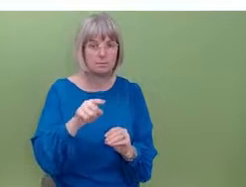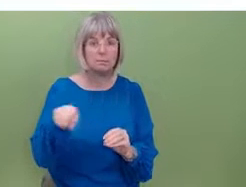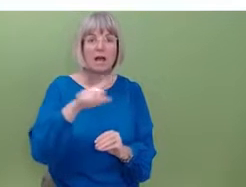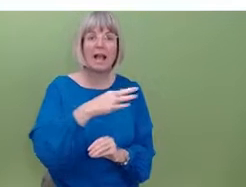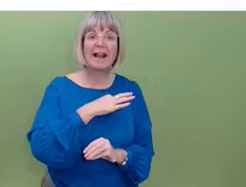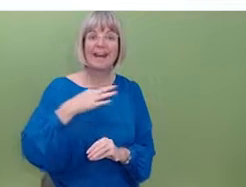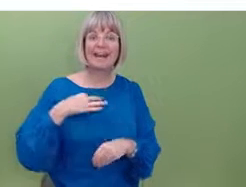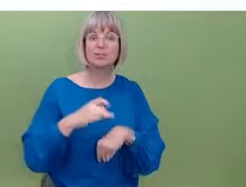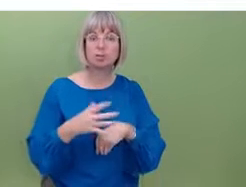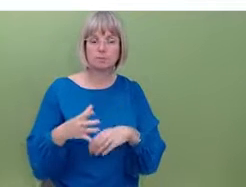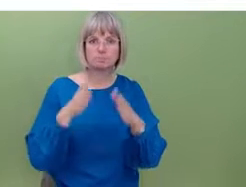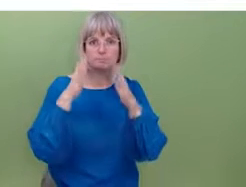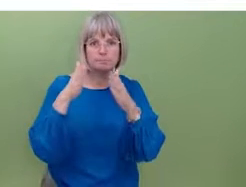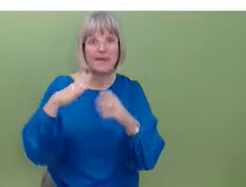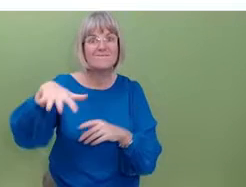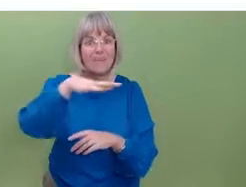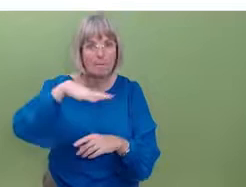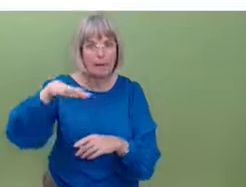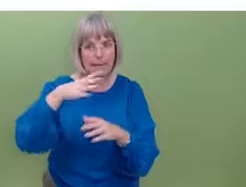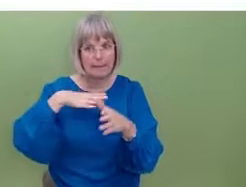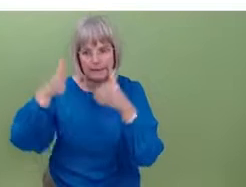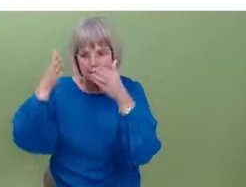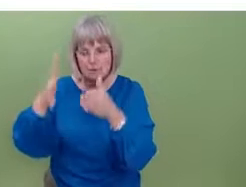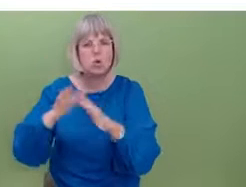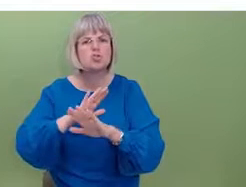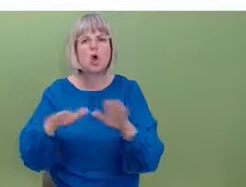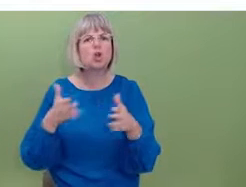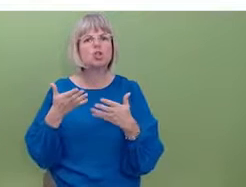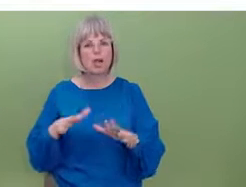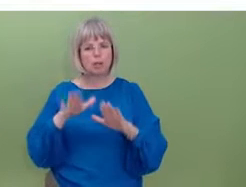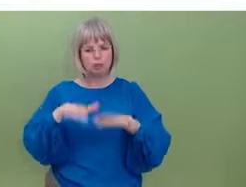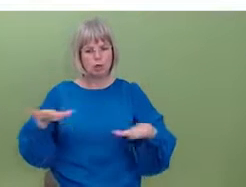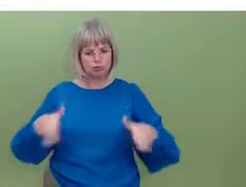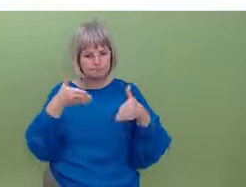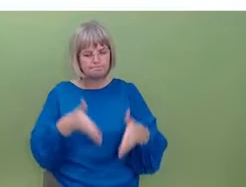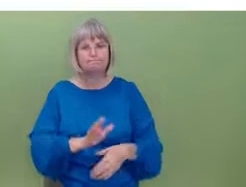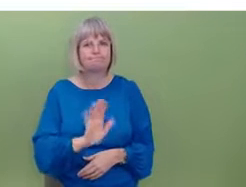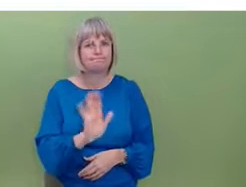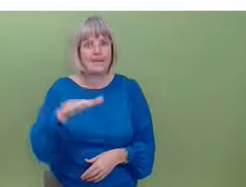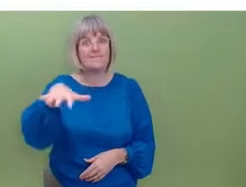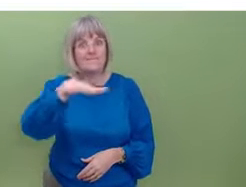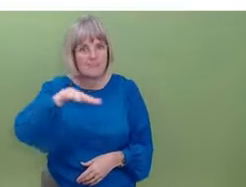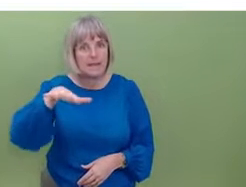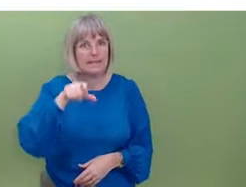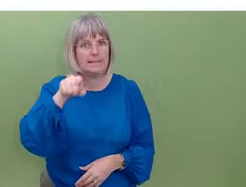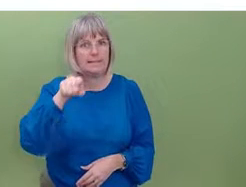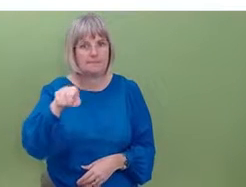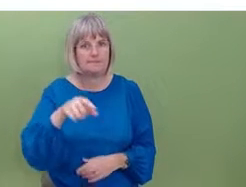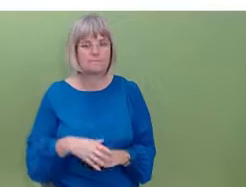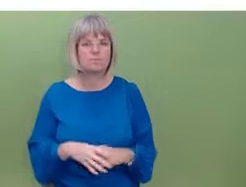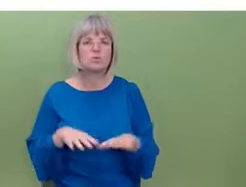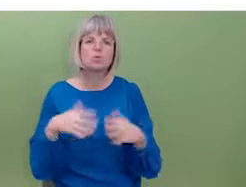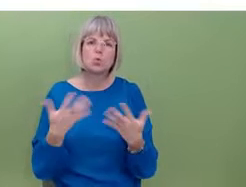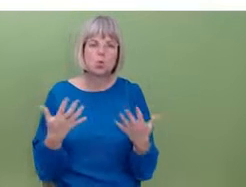attention, not just the children under the circumstances. So, for example, the increase in domestic